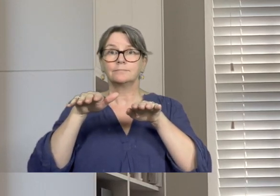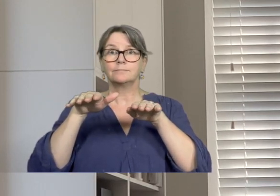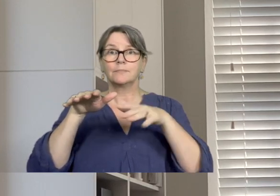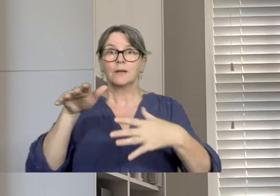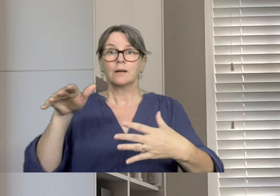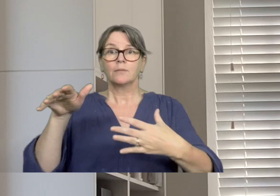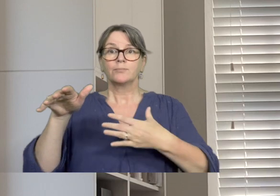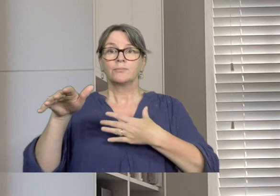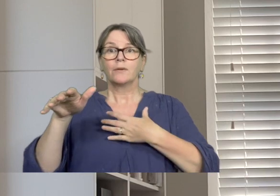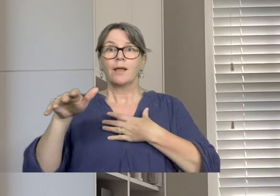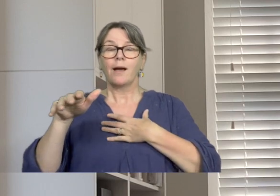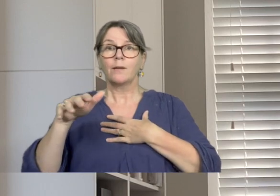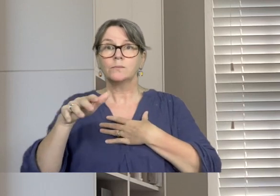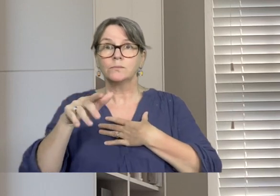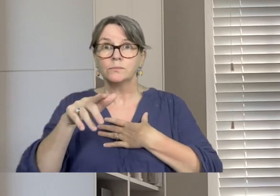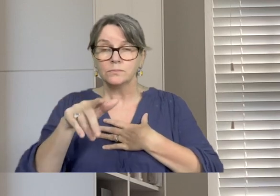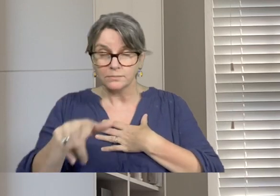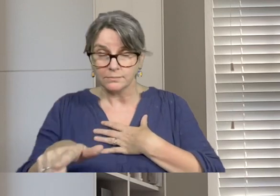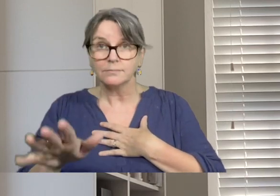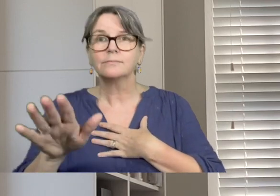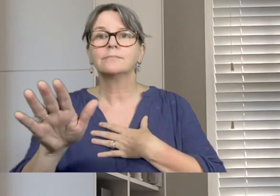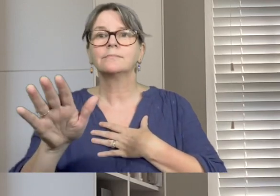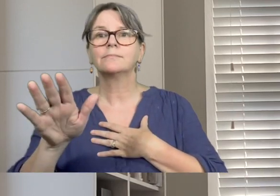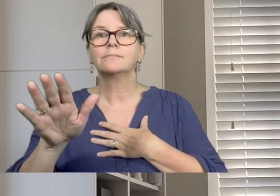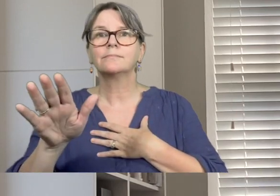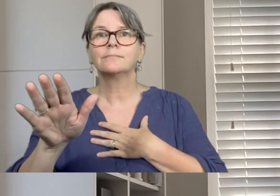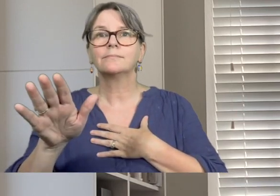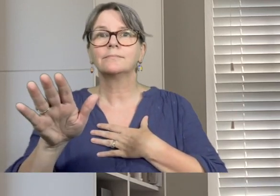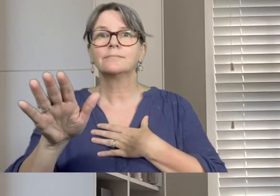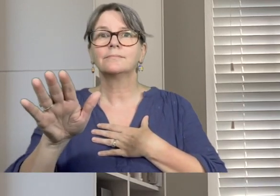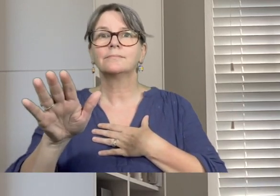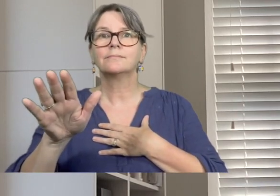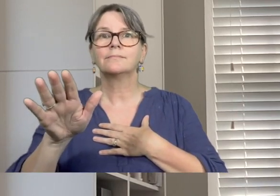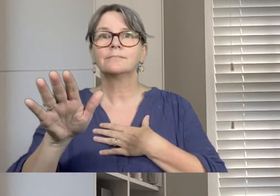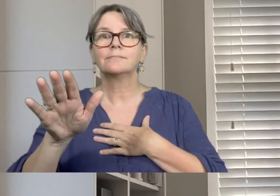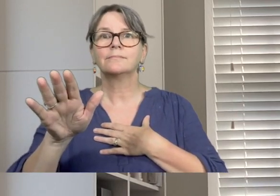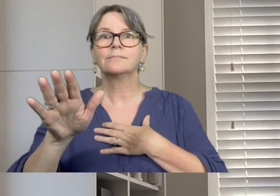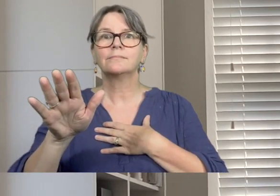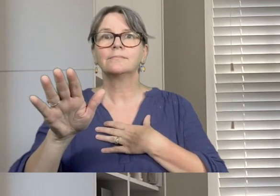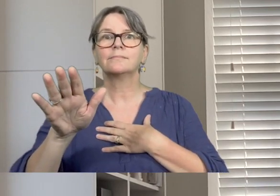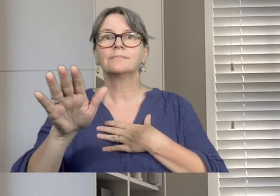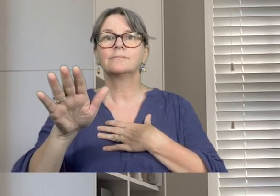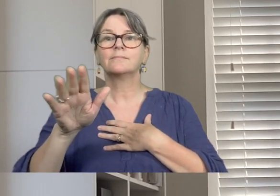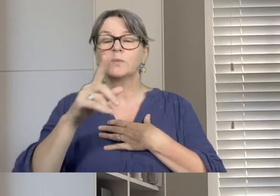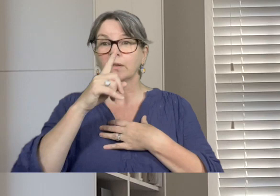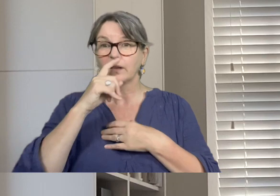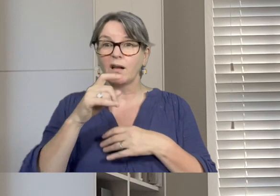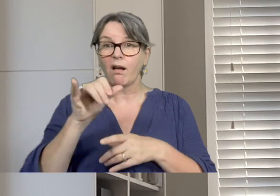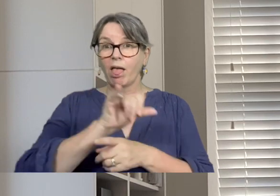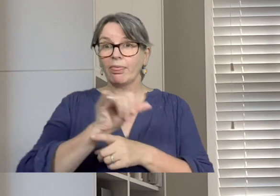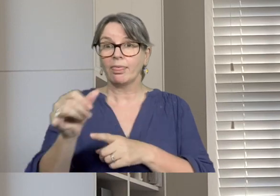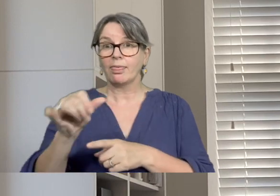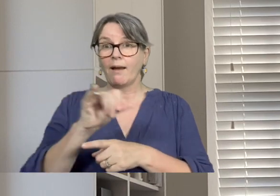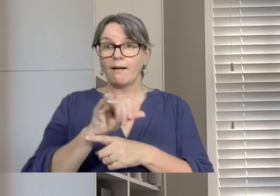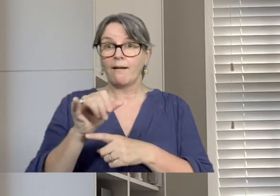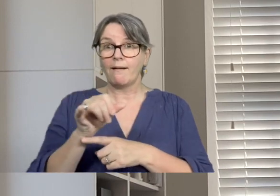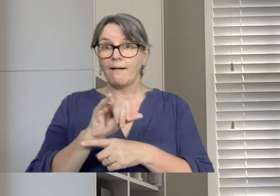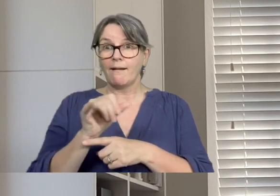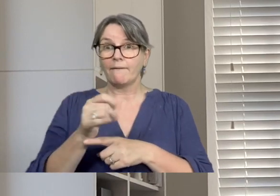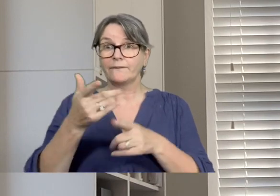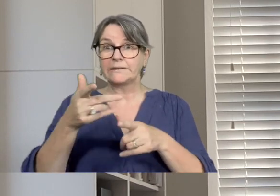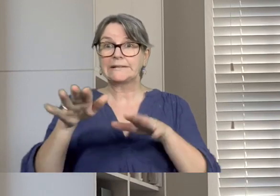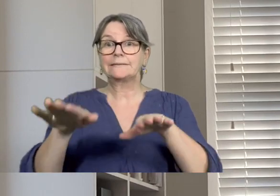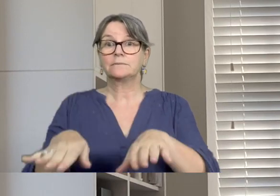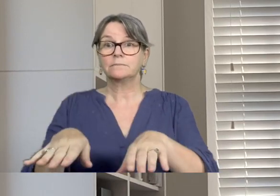breath in here. As we breathe out, tip everything forwards. And up. We're going to twist. So you have the choice